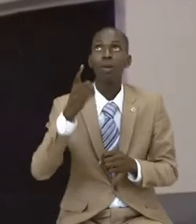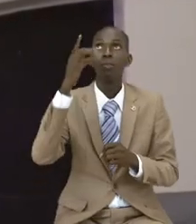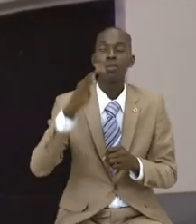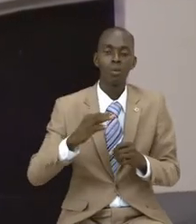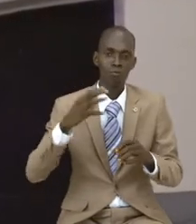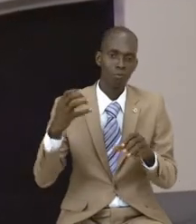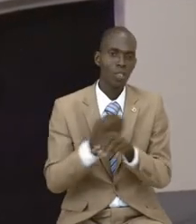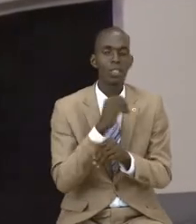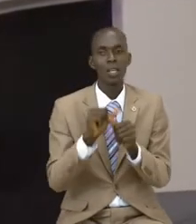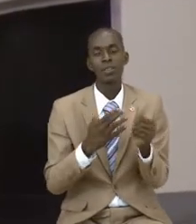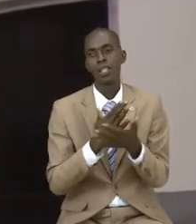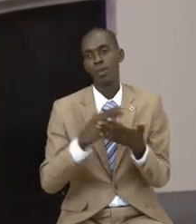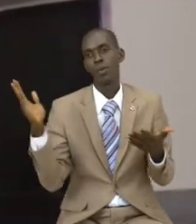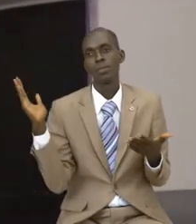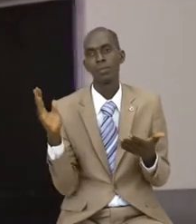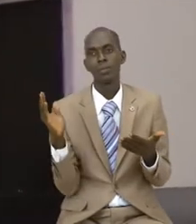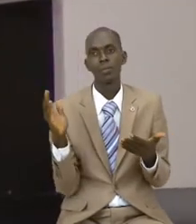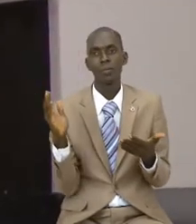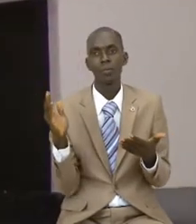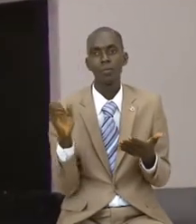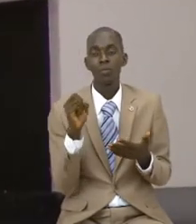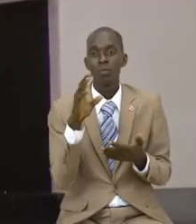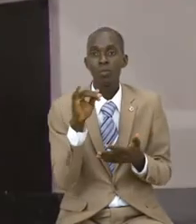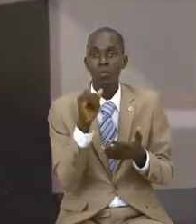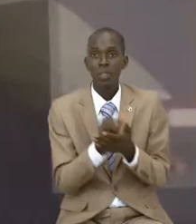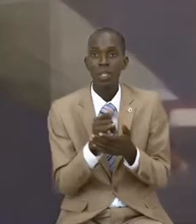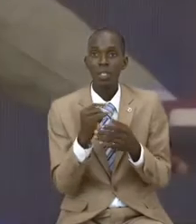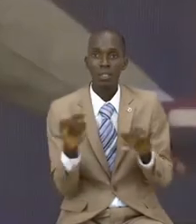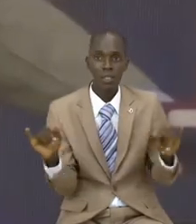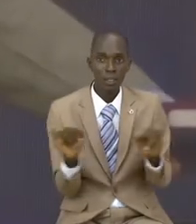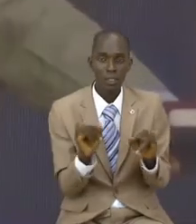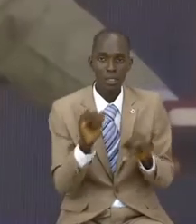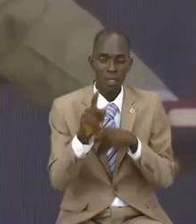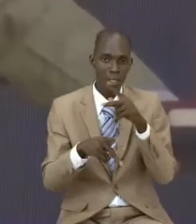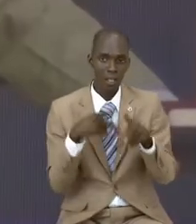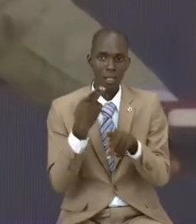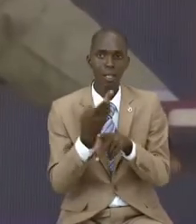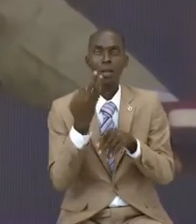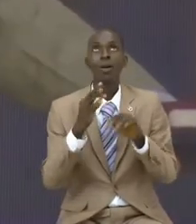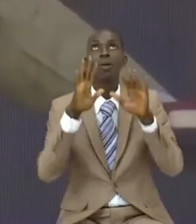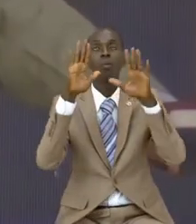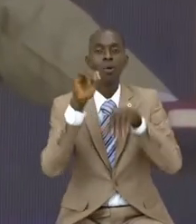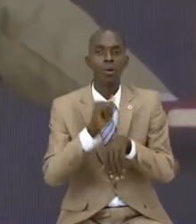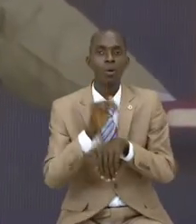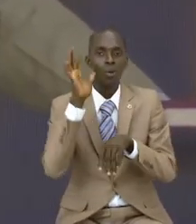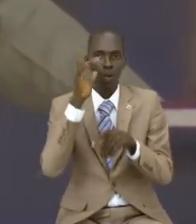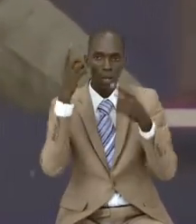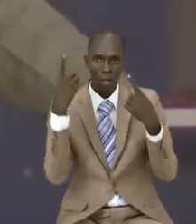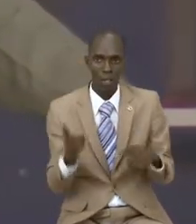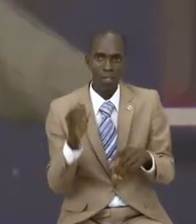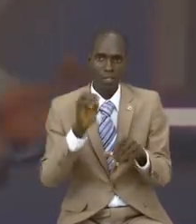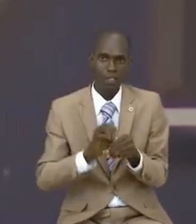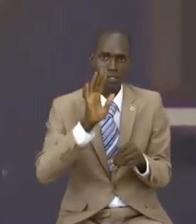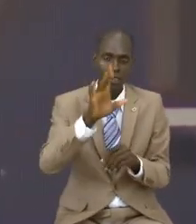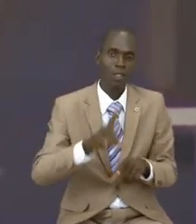everything away, so that the same kind of miracle will happen in your